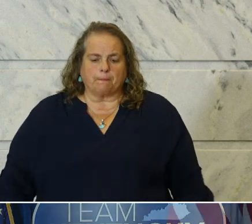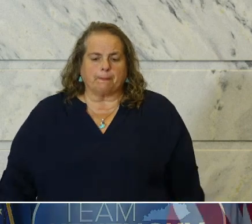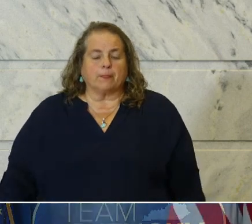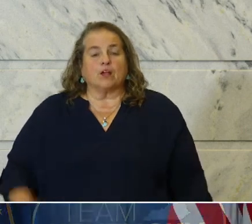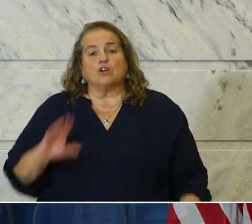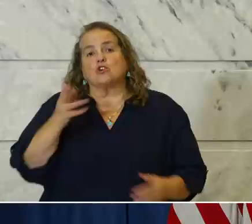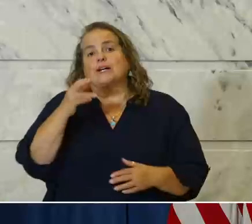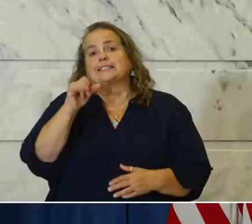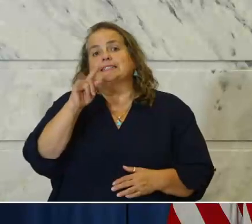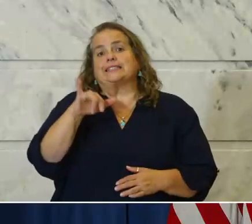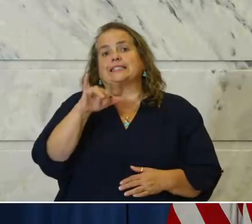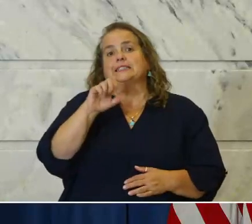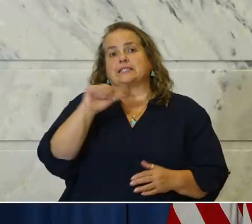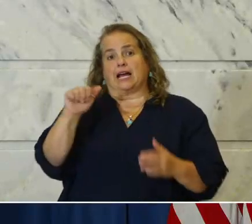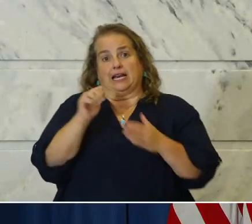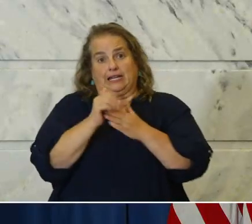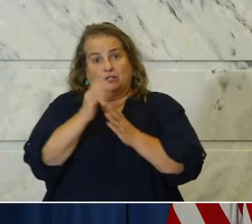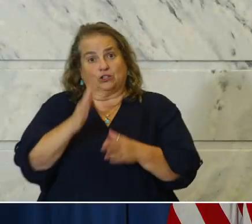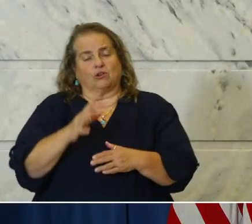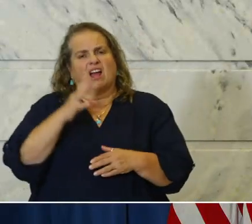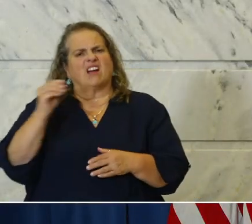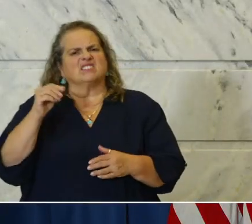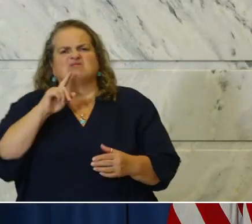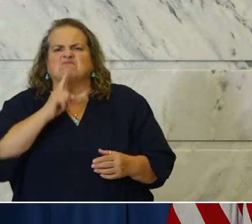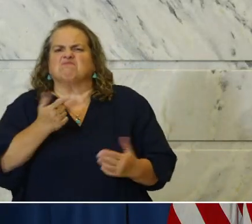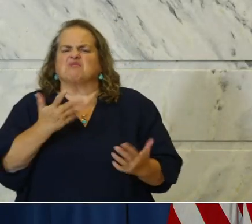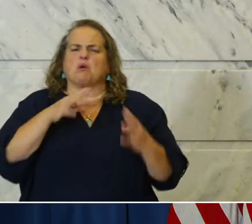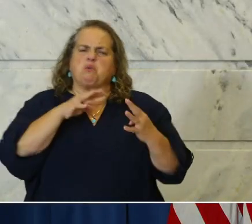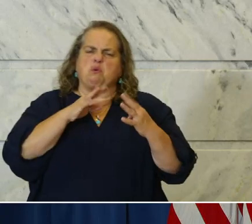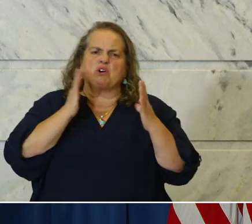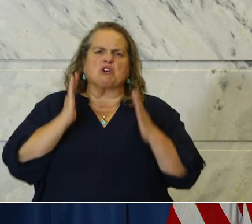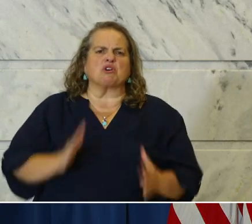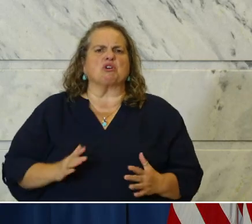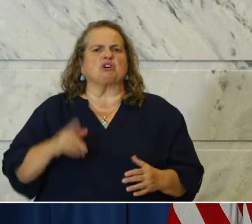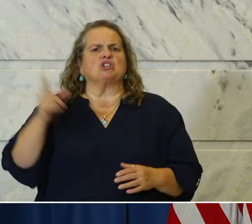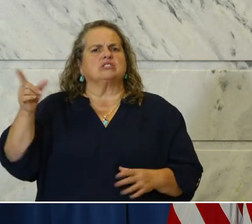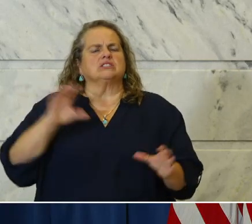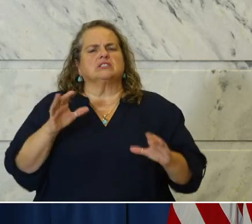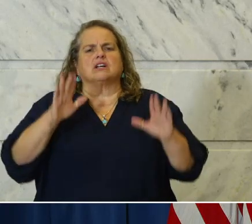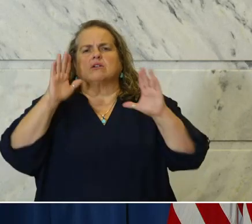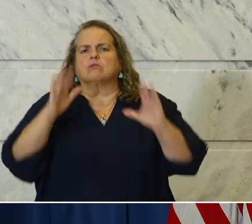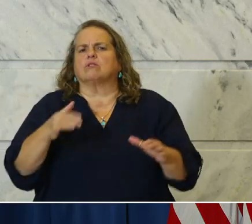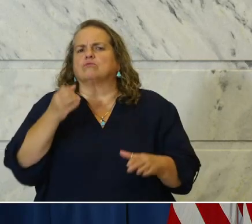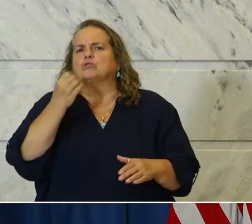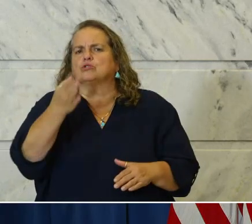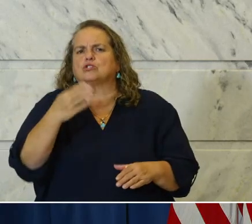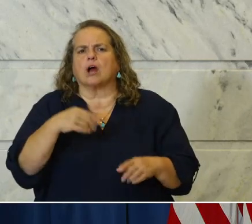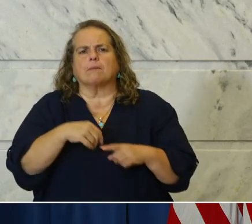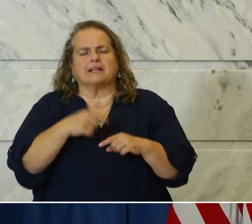Christy is a leader and a warrior. She has done a phenomenal job in dealing with